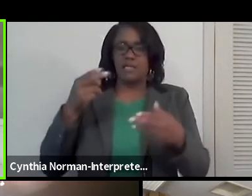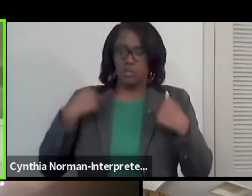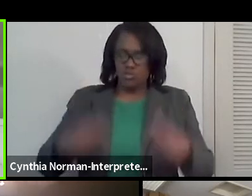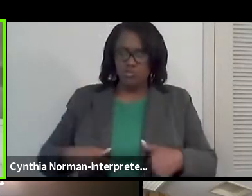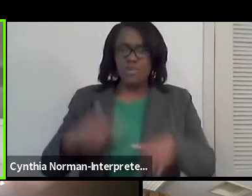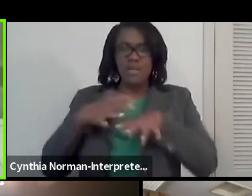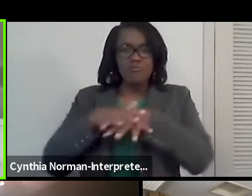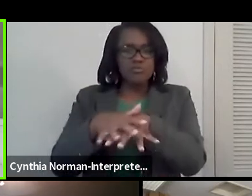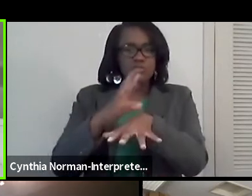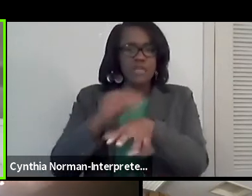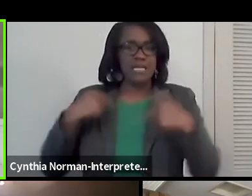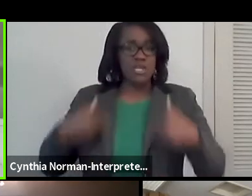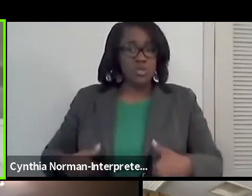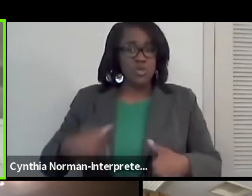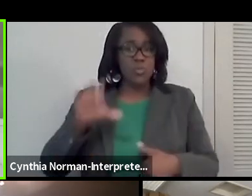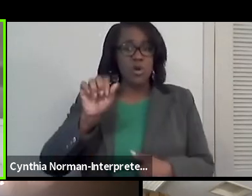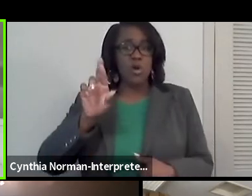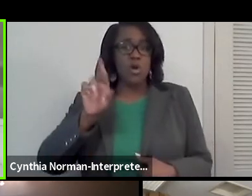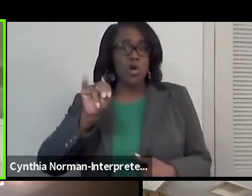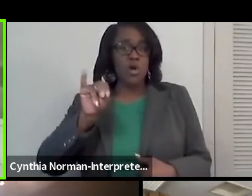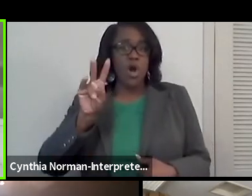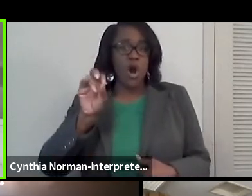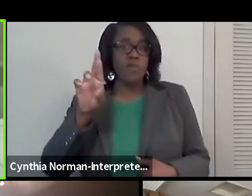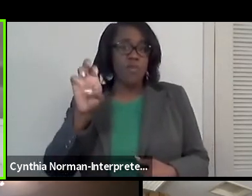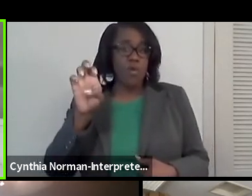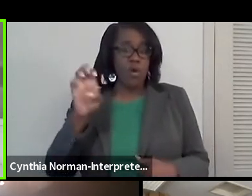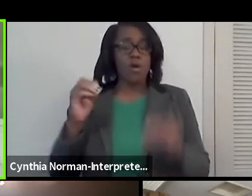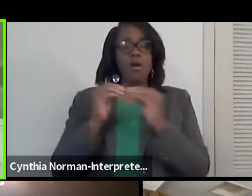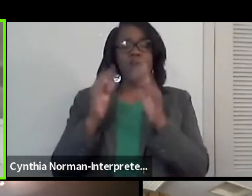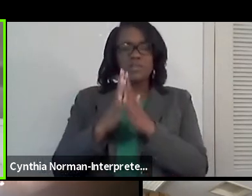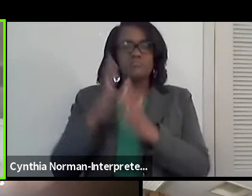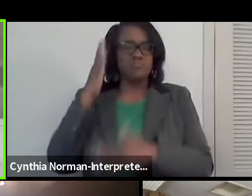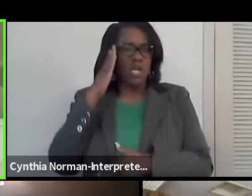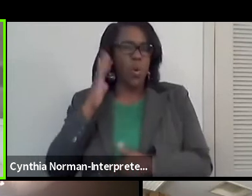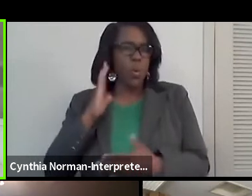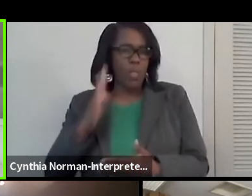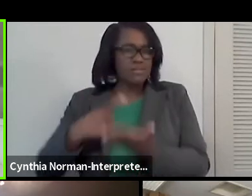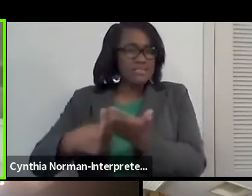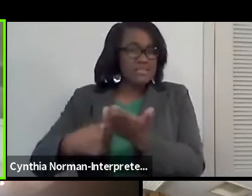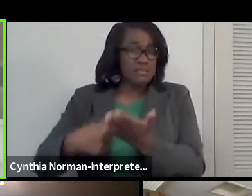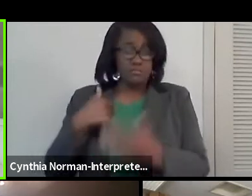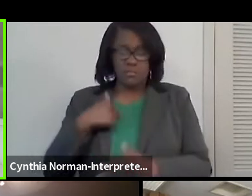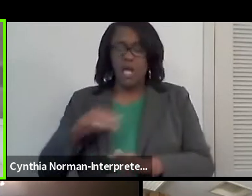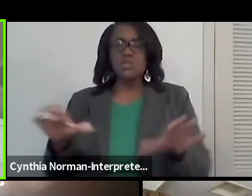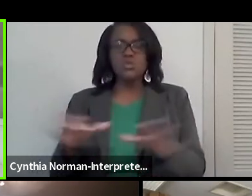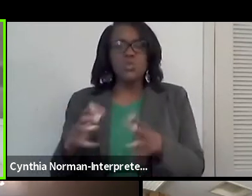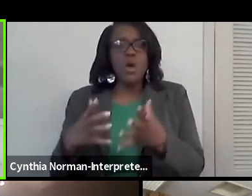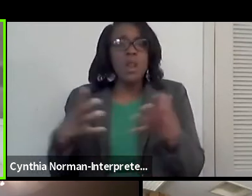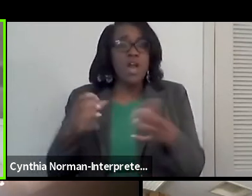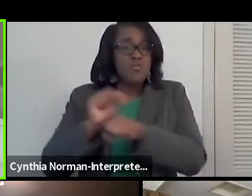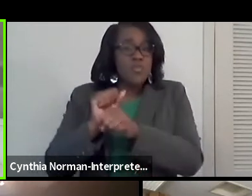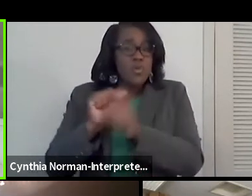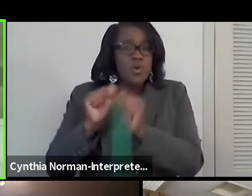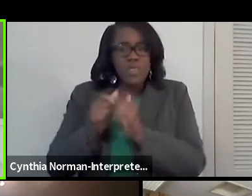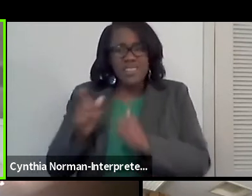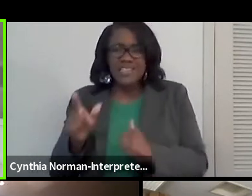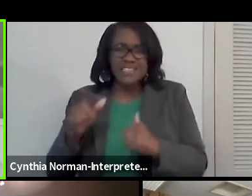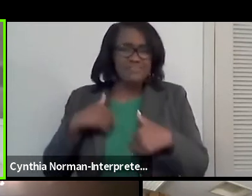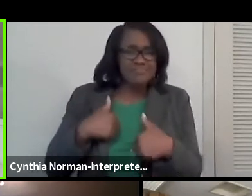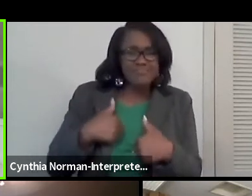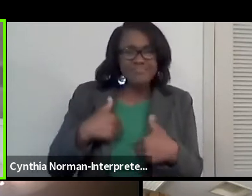is human carnivore conflict, which I know we'll talk a lot about today. And even though I do a lot of work with these fuzzy creatures, a